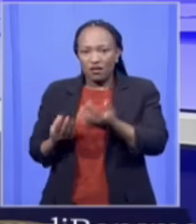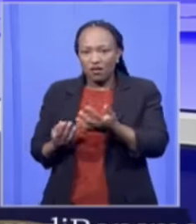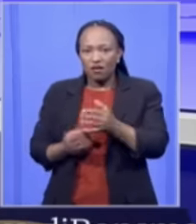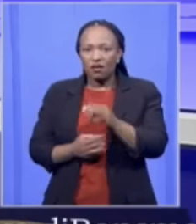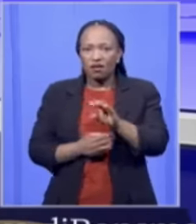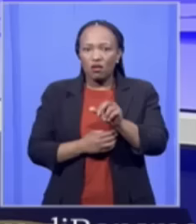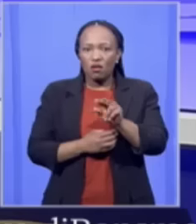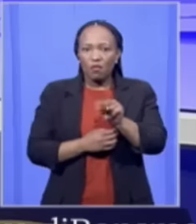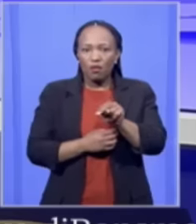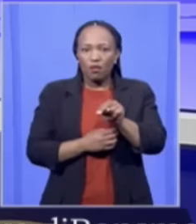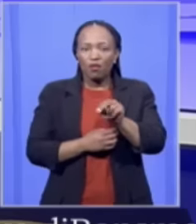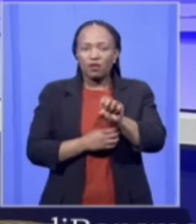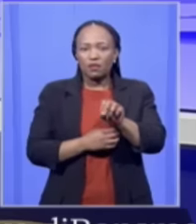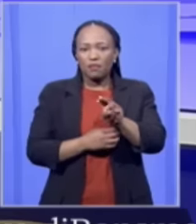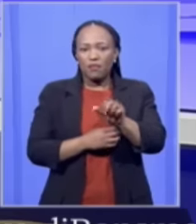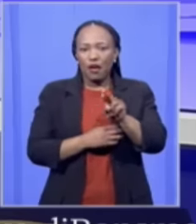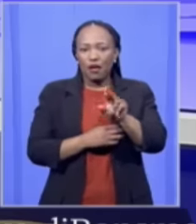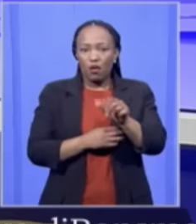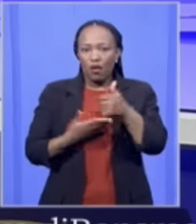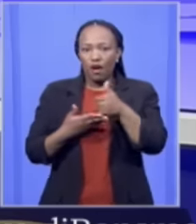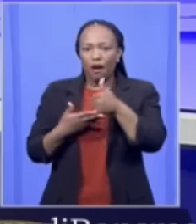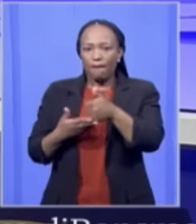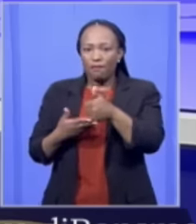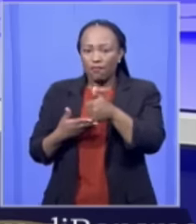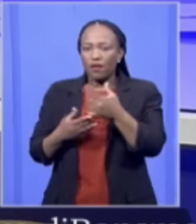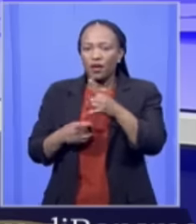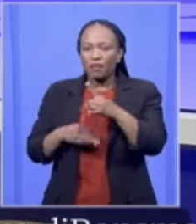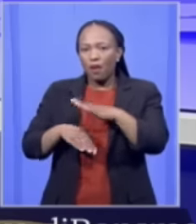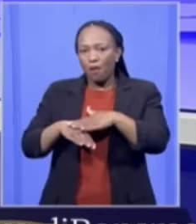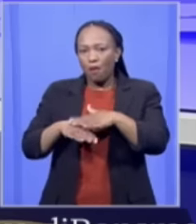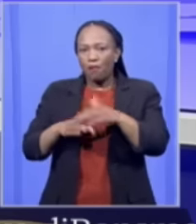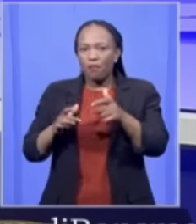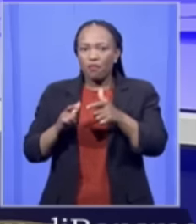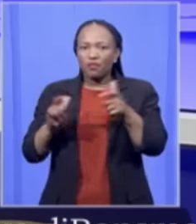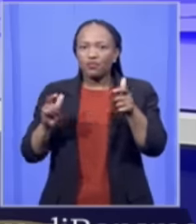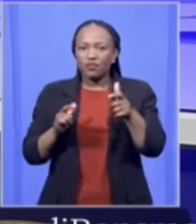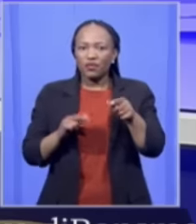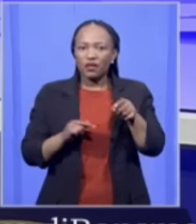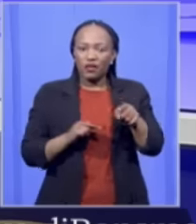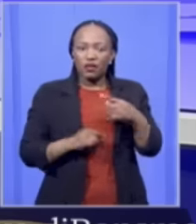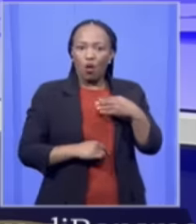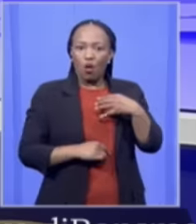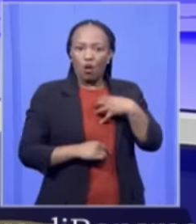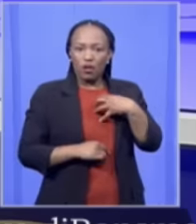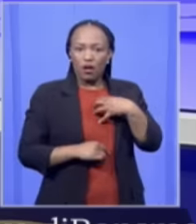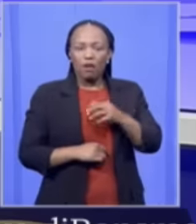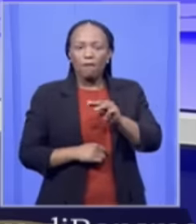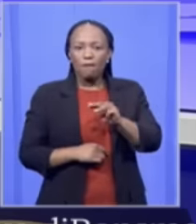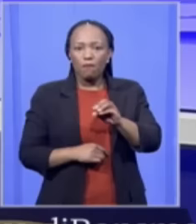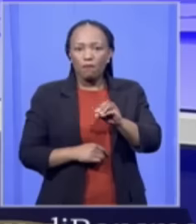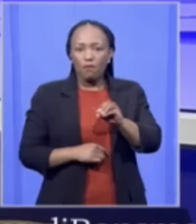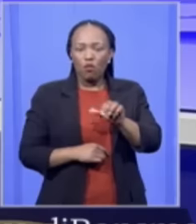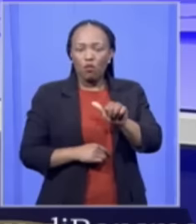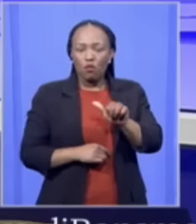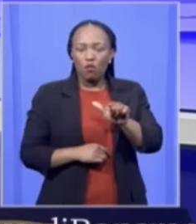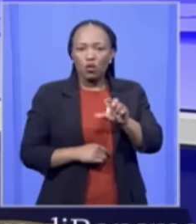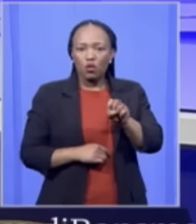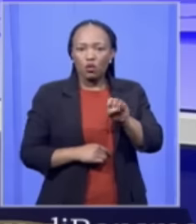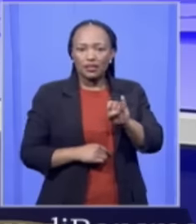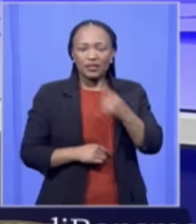Bonsmara di tla oketsa leruo la bona. Morui wa di Bonsmara moalusi Serapelwane o tataisa barui ba bašwa